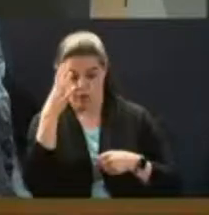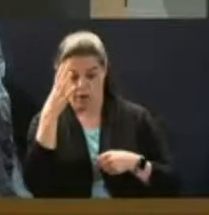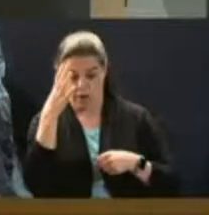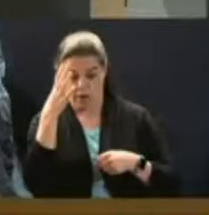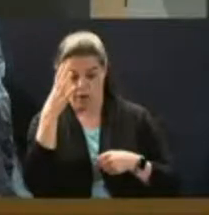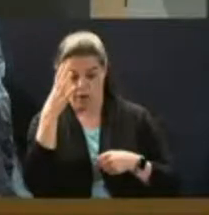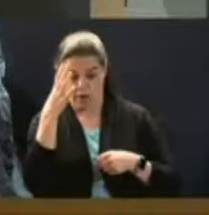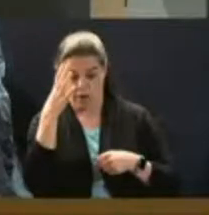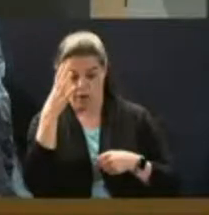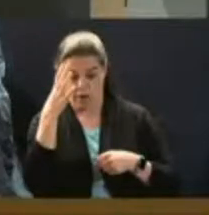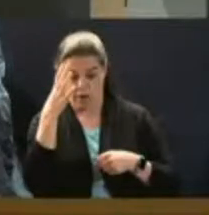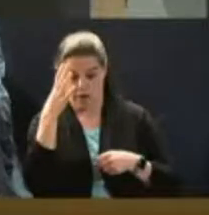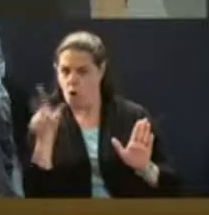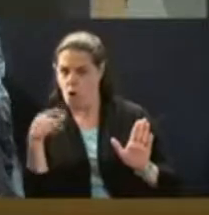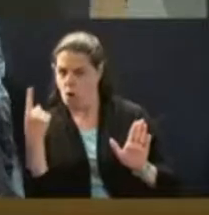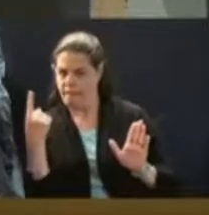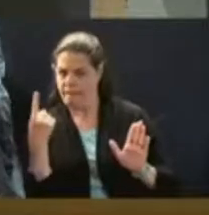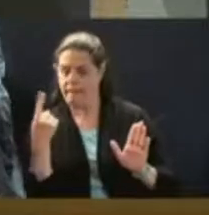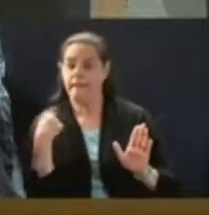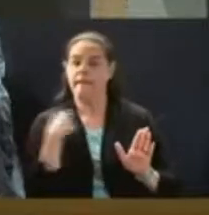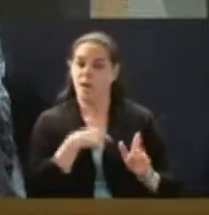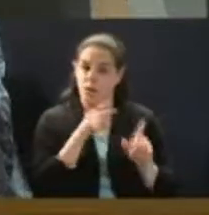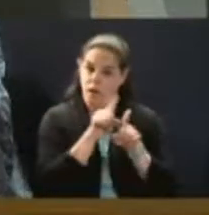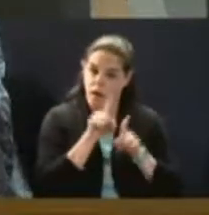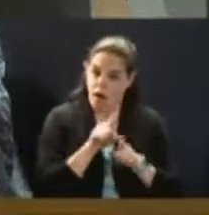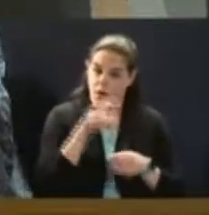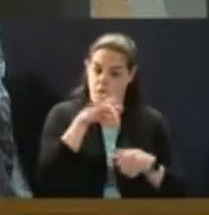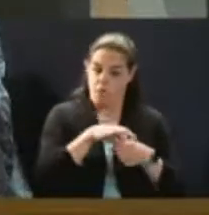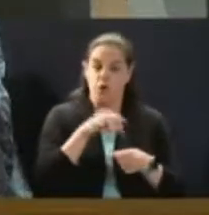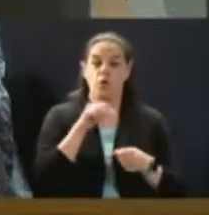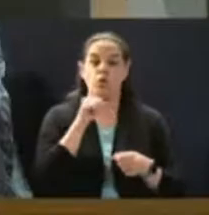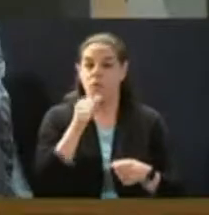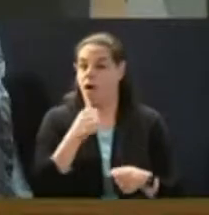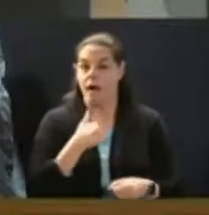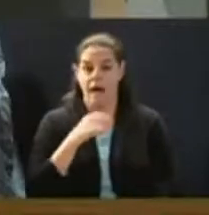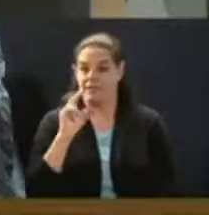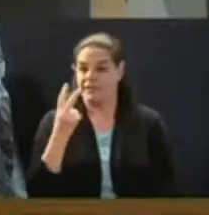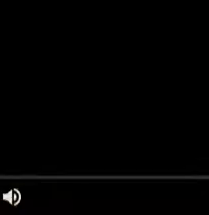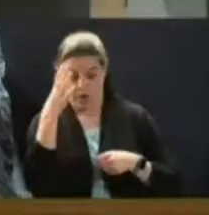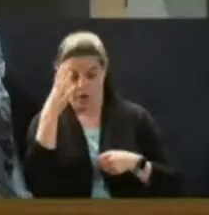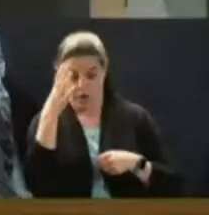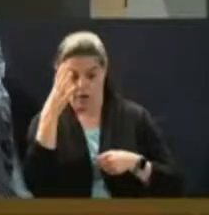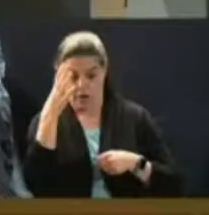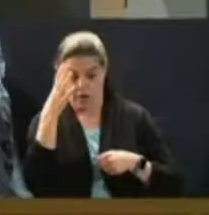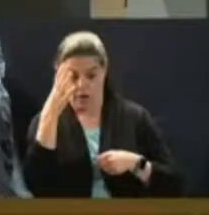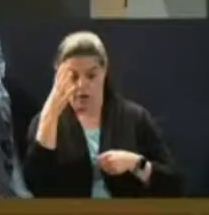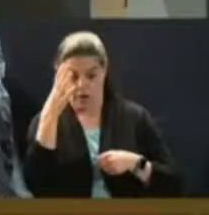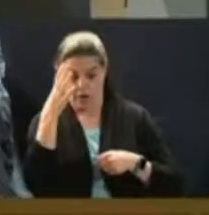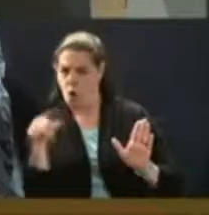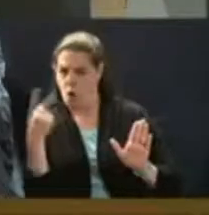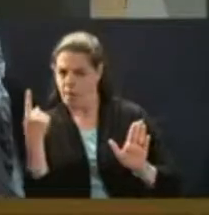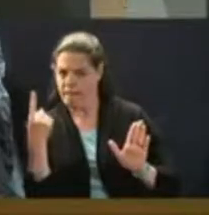We additionally voted not to have a second reading.